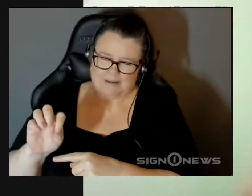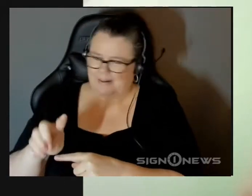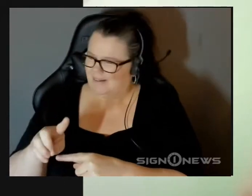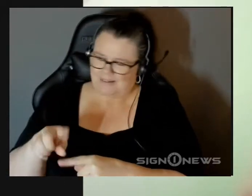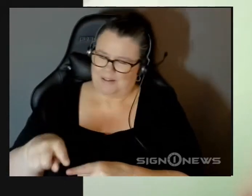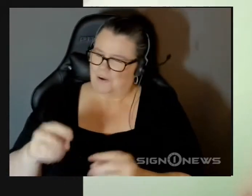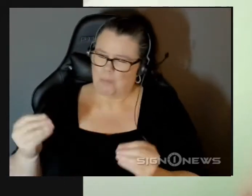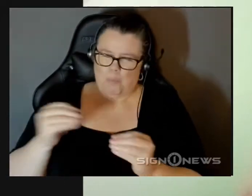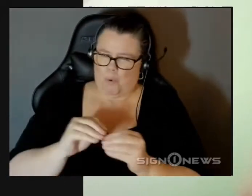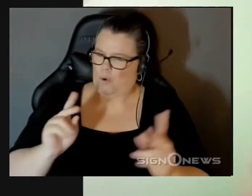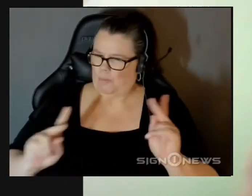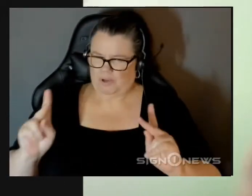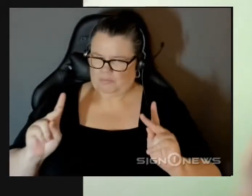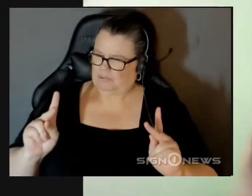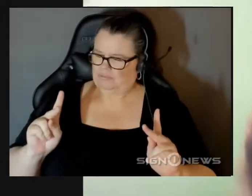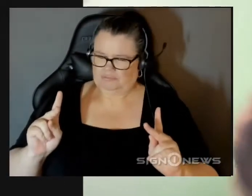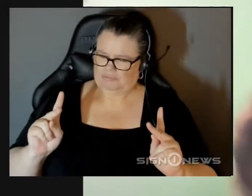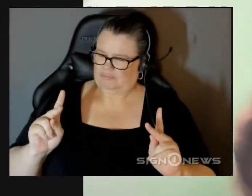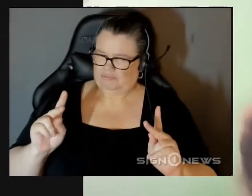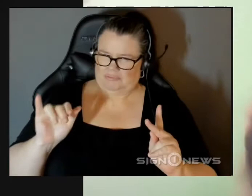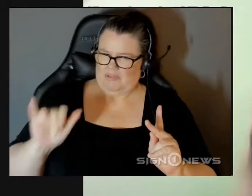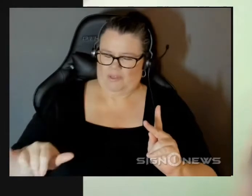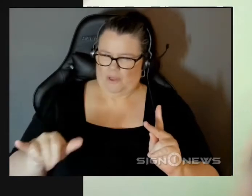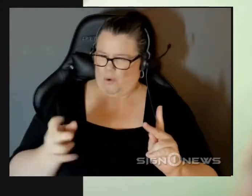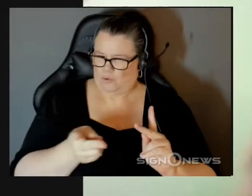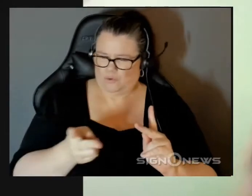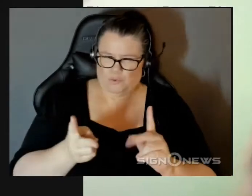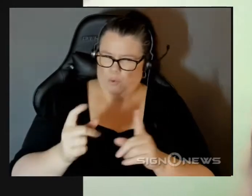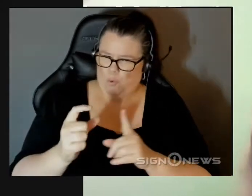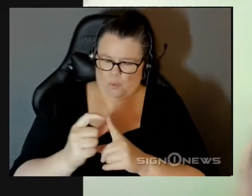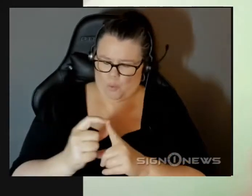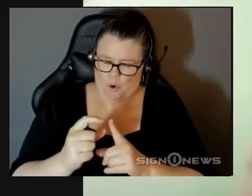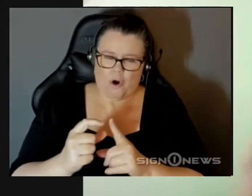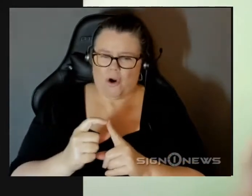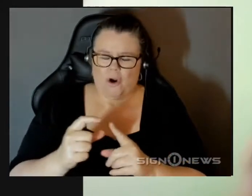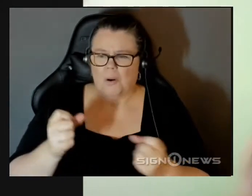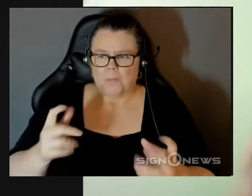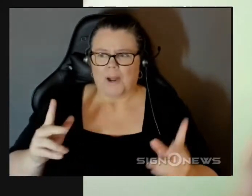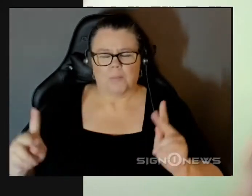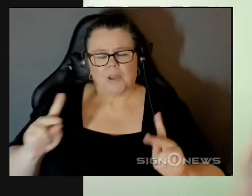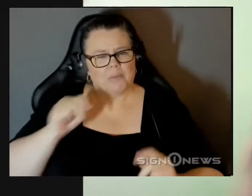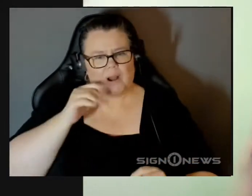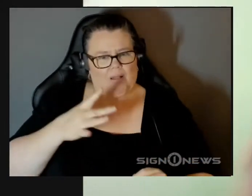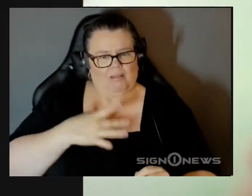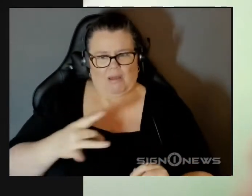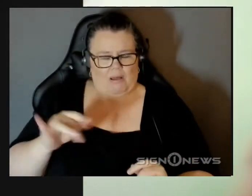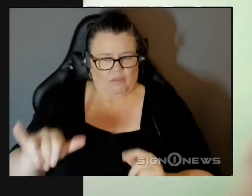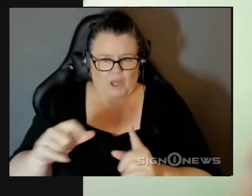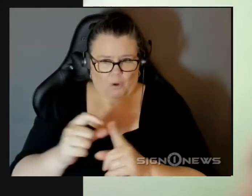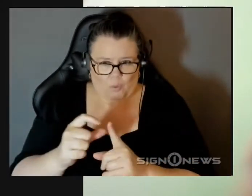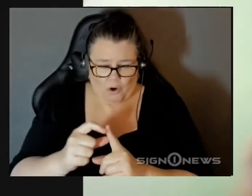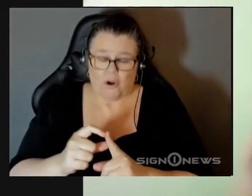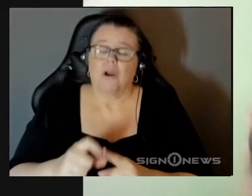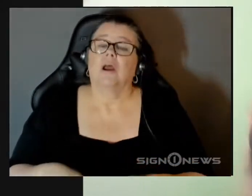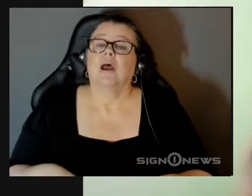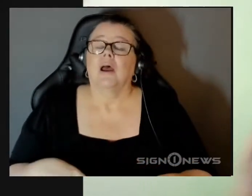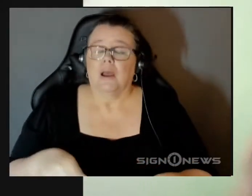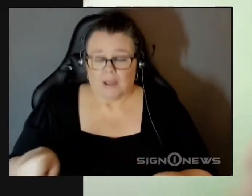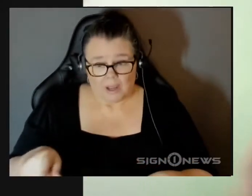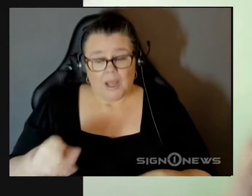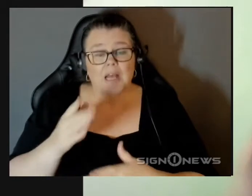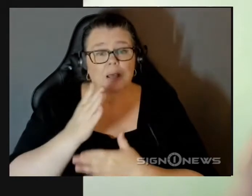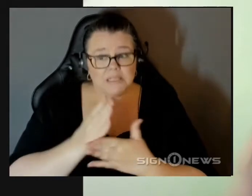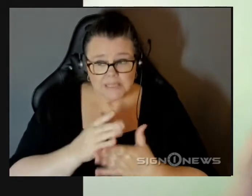laws in the guardianship context. The most recent model law doesn't even use the word capacity in it, even though it's referring to guardianship. Now,